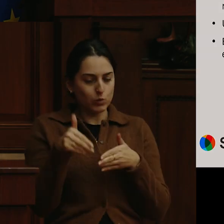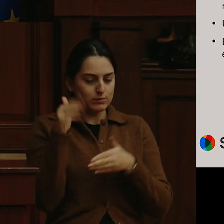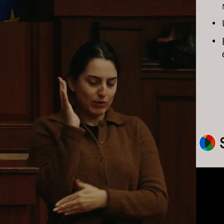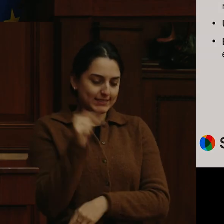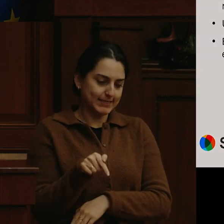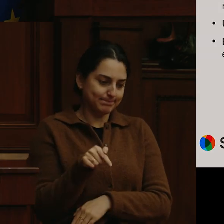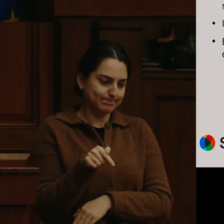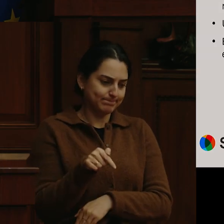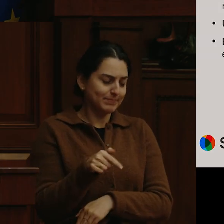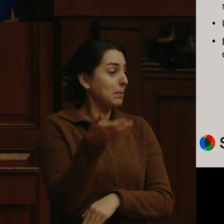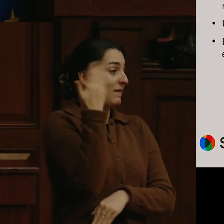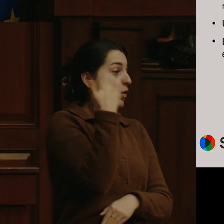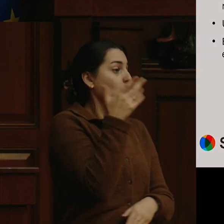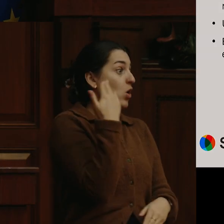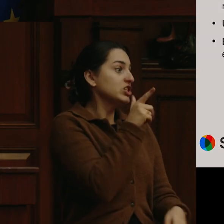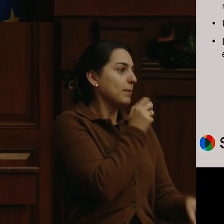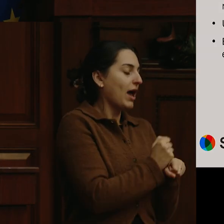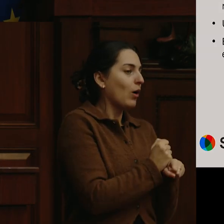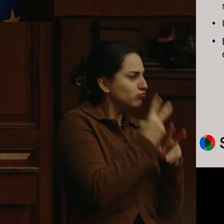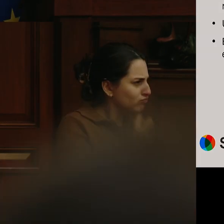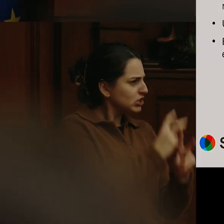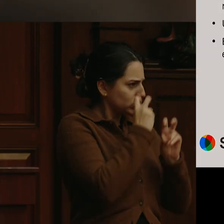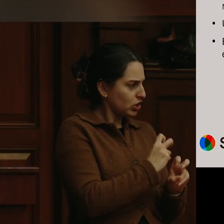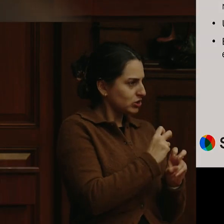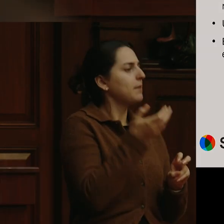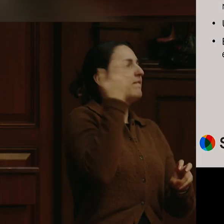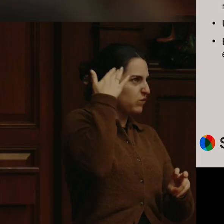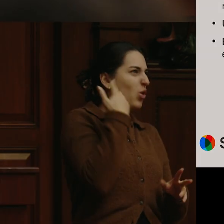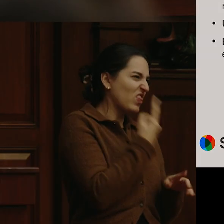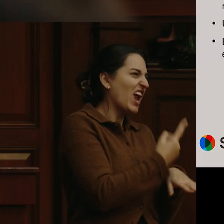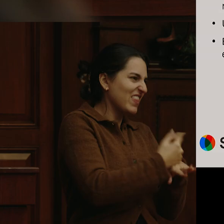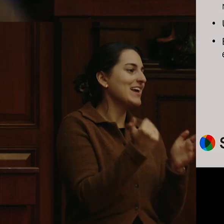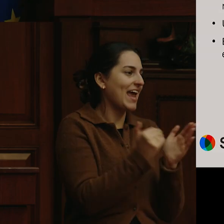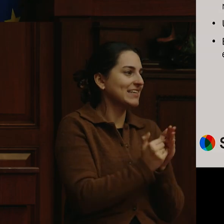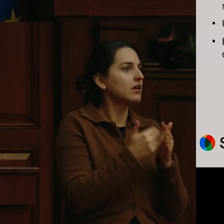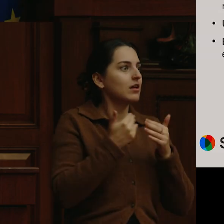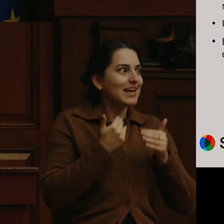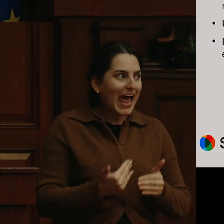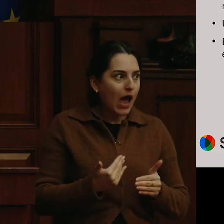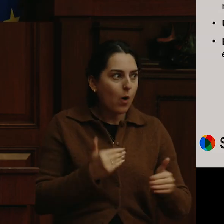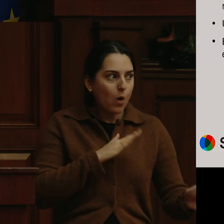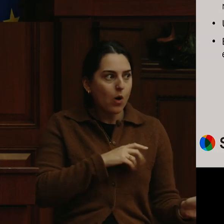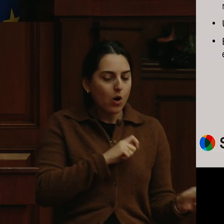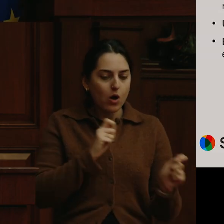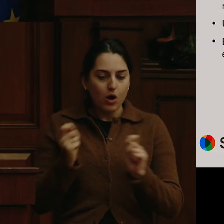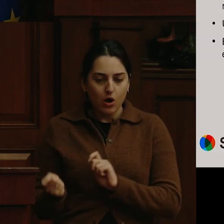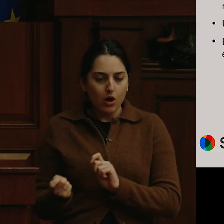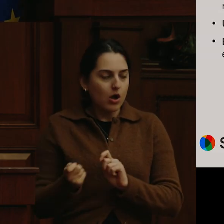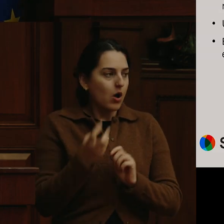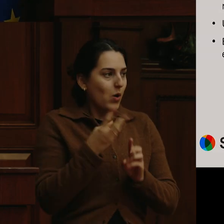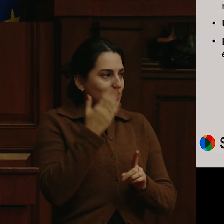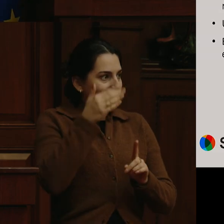that we've kind of talked about research that's been done. I just want to kind of flag with you some of the stuff